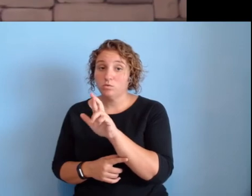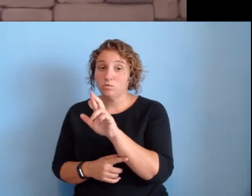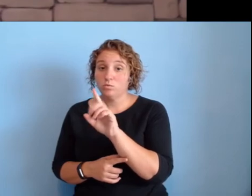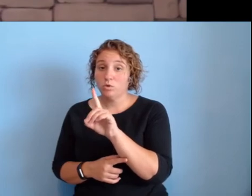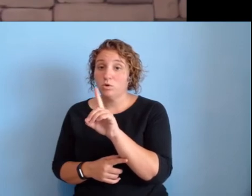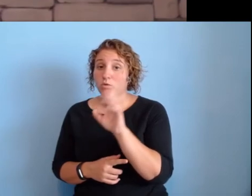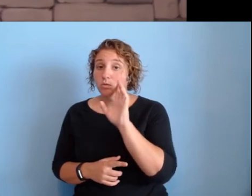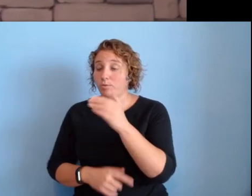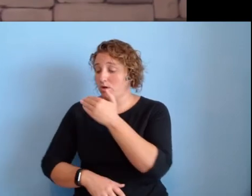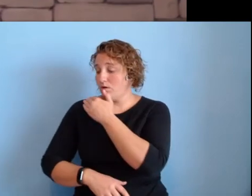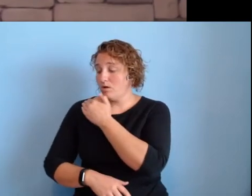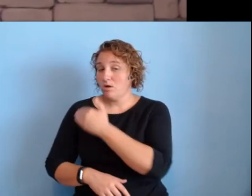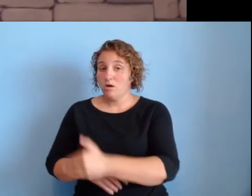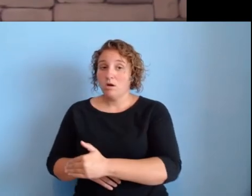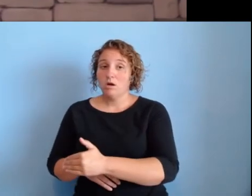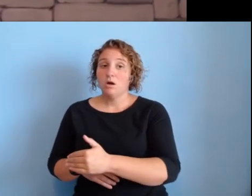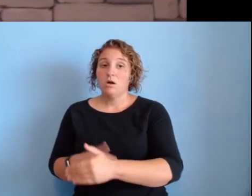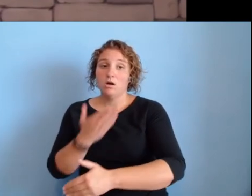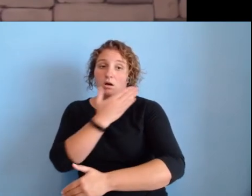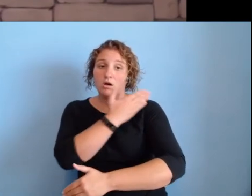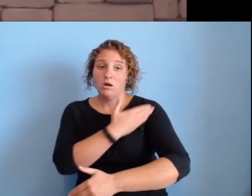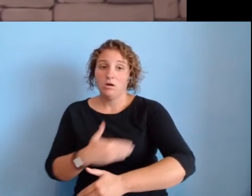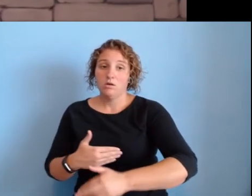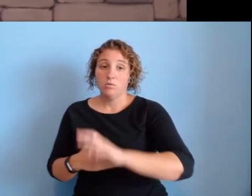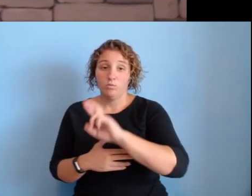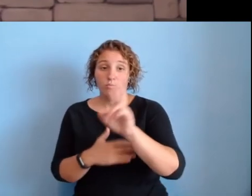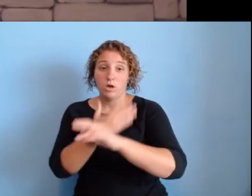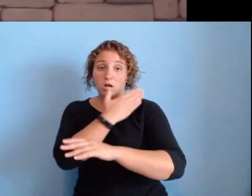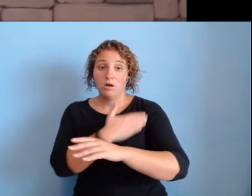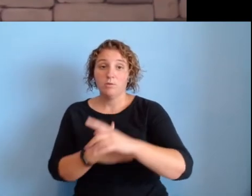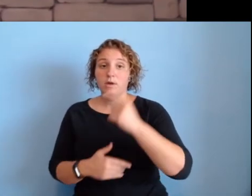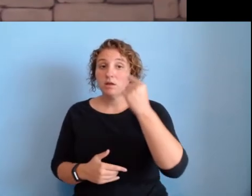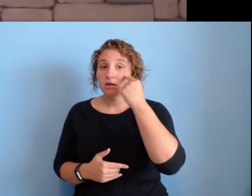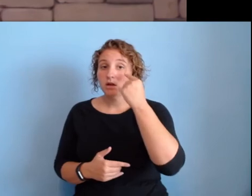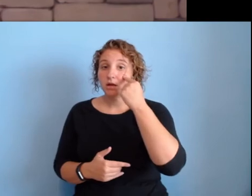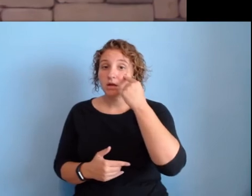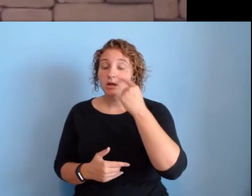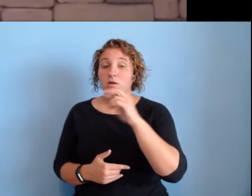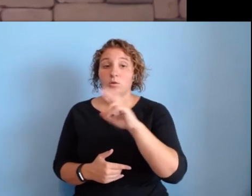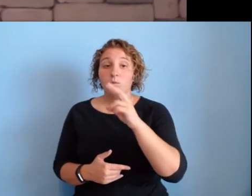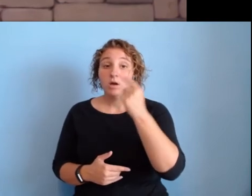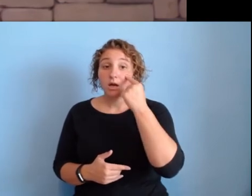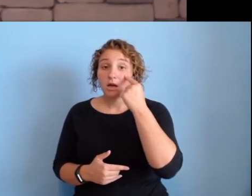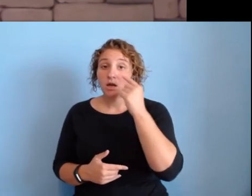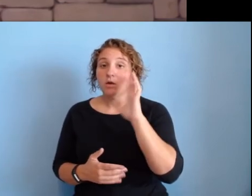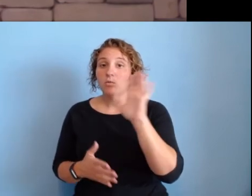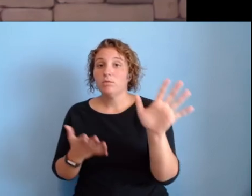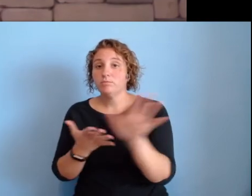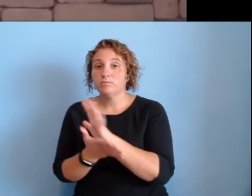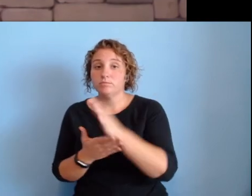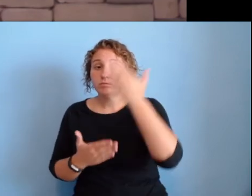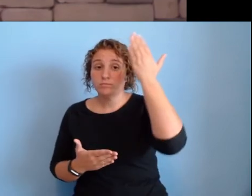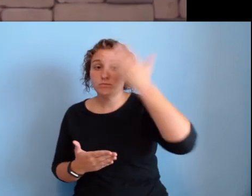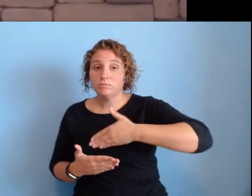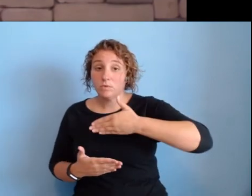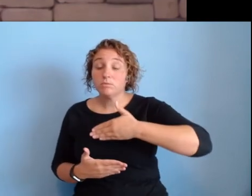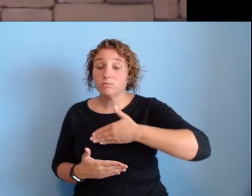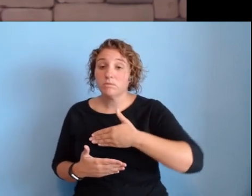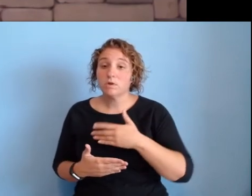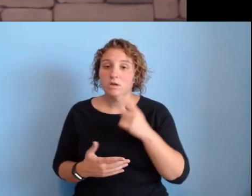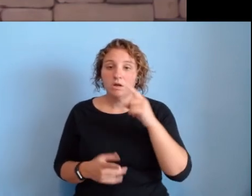eye. His arm shall be clean dried up, apparently losing the use of it. His right eye shall be utterly darkened. A false,